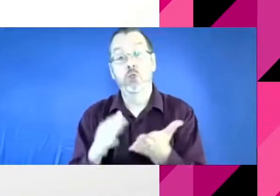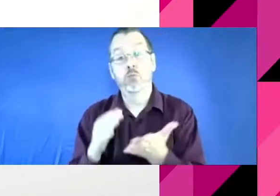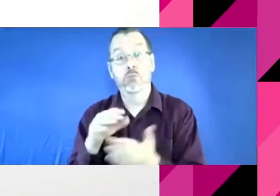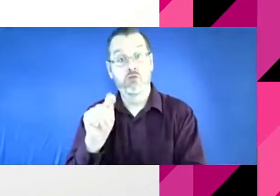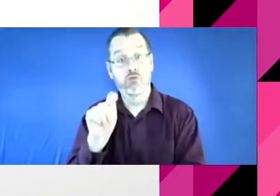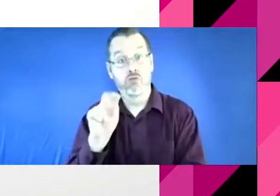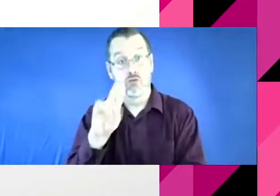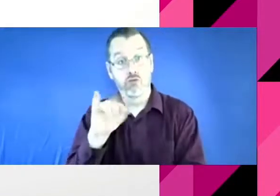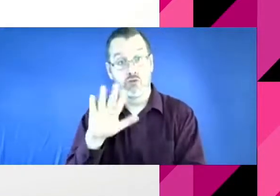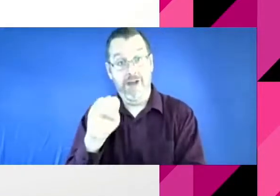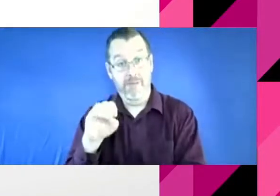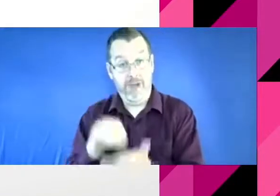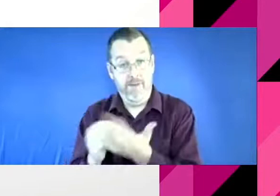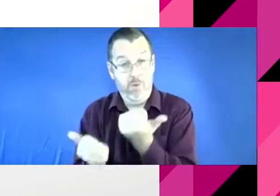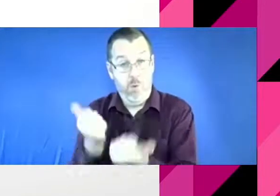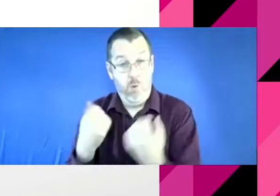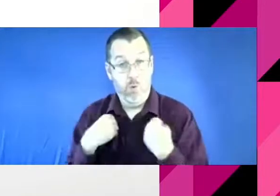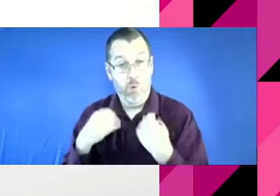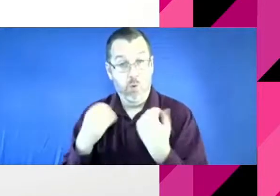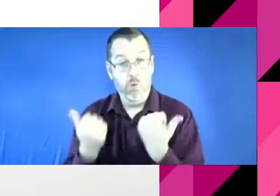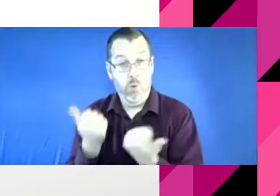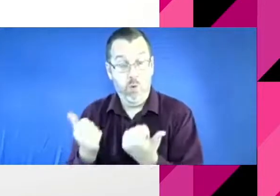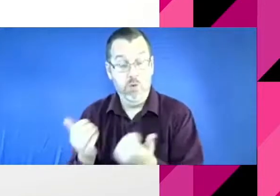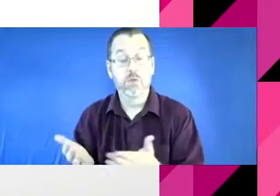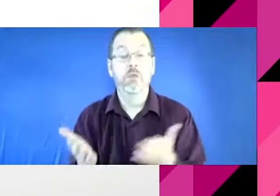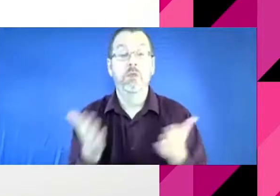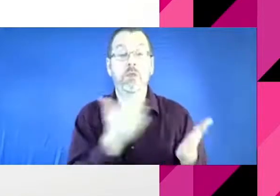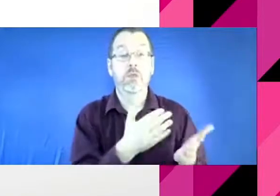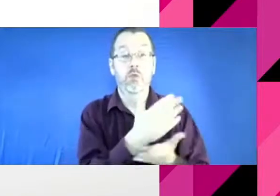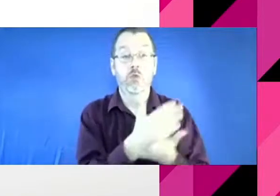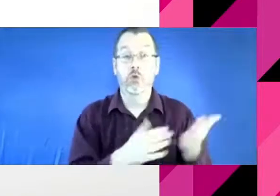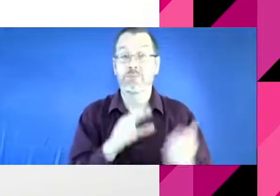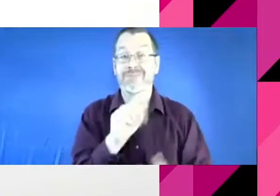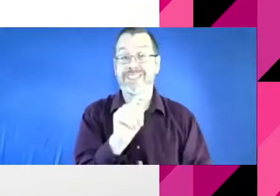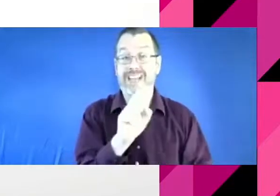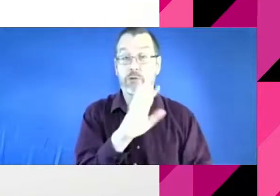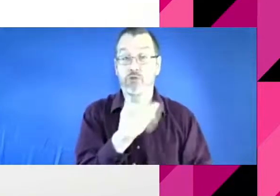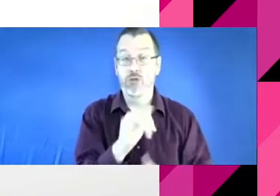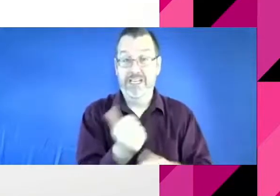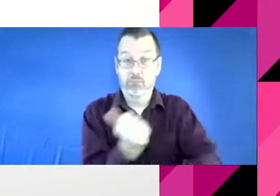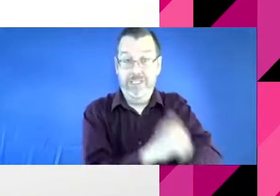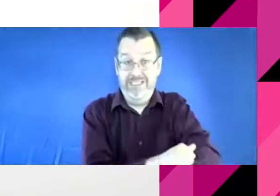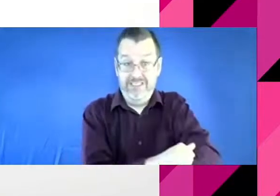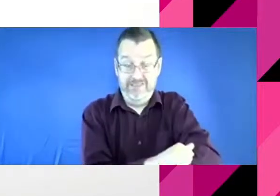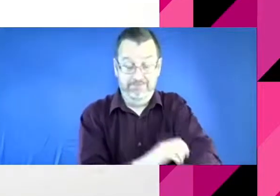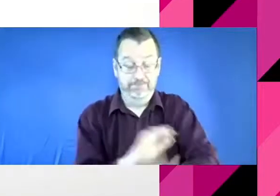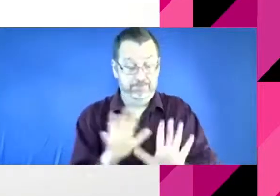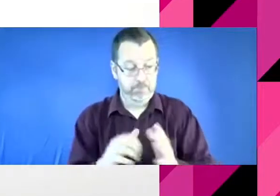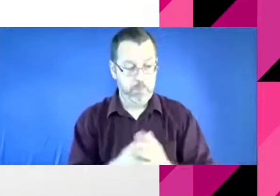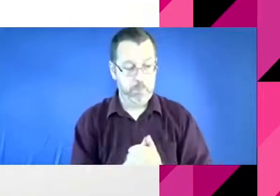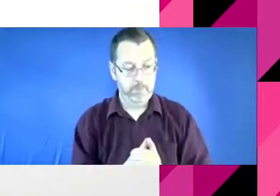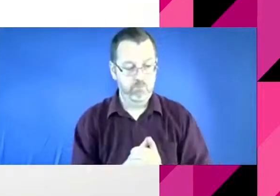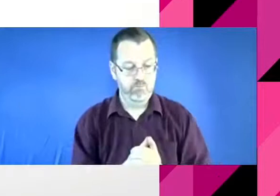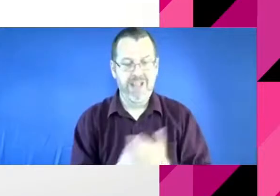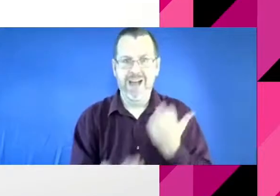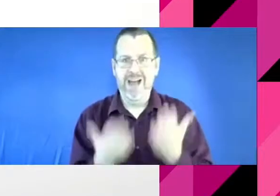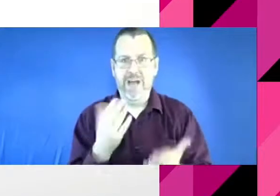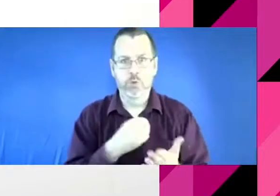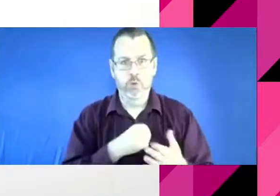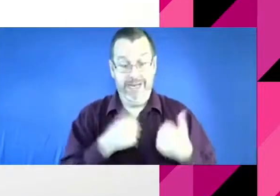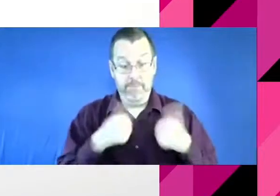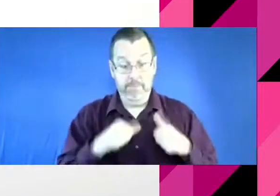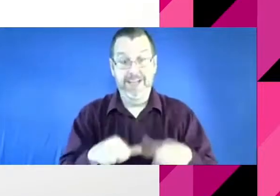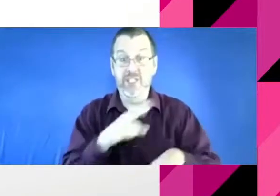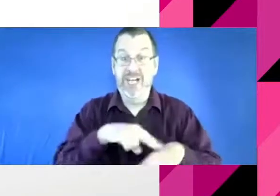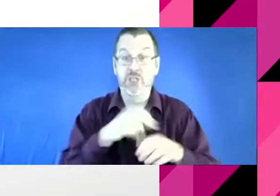and convicted offenders are detained in state and territory prisons. Consequently, implementing national action on access to